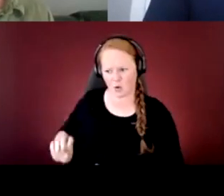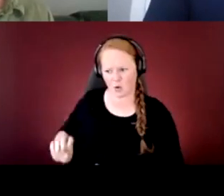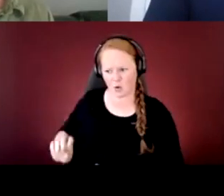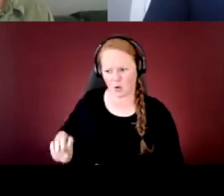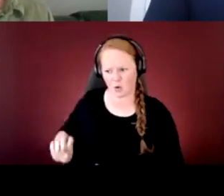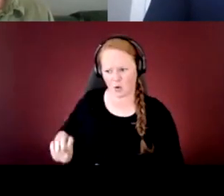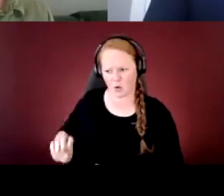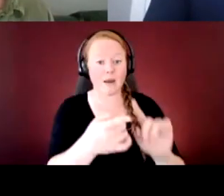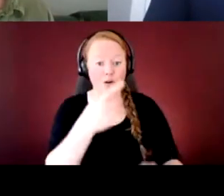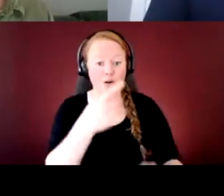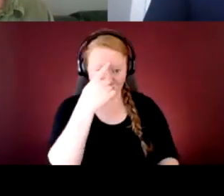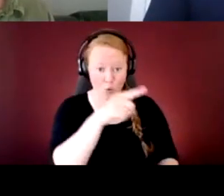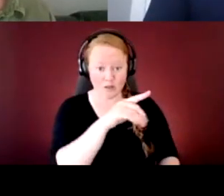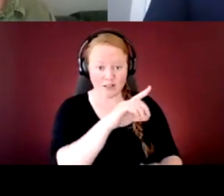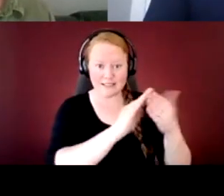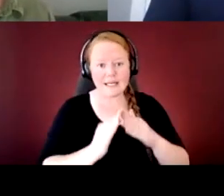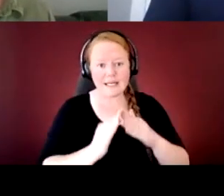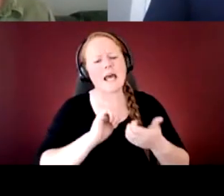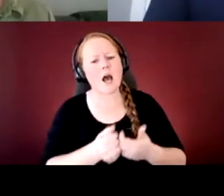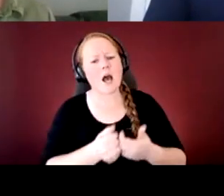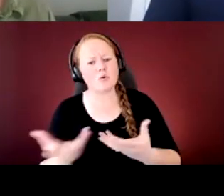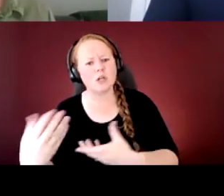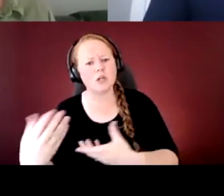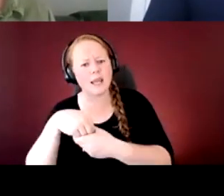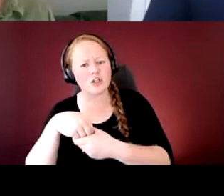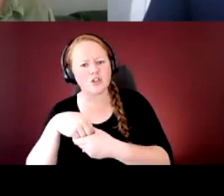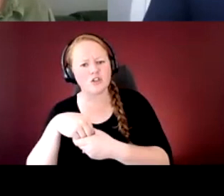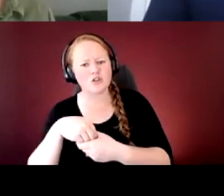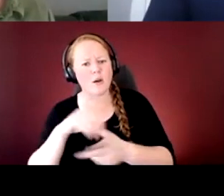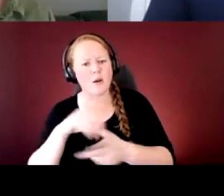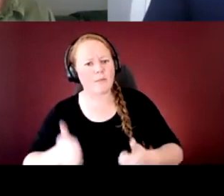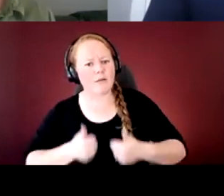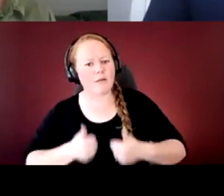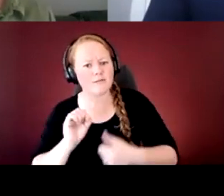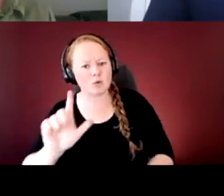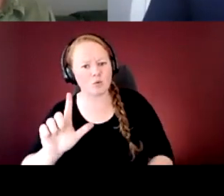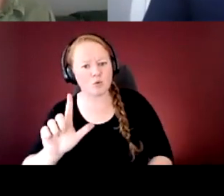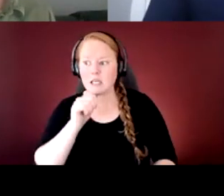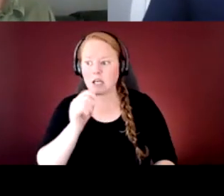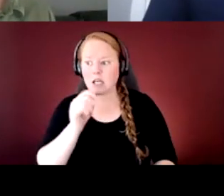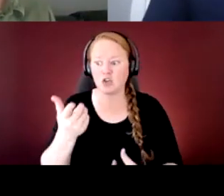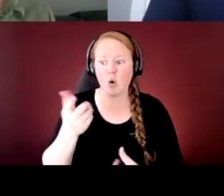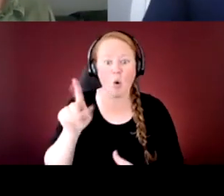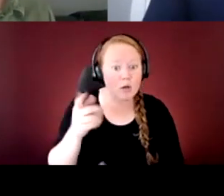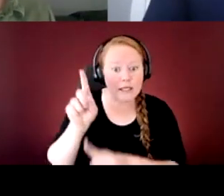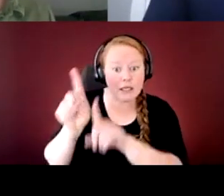the process of engaging residents, not just in community engagement through surveys, but engaging them in